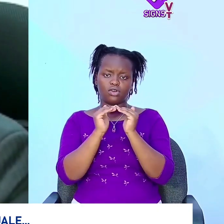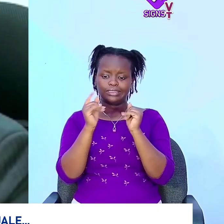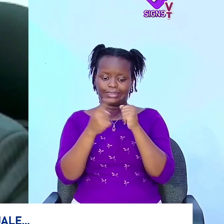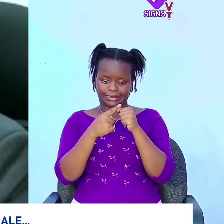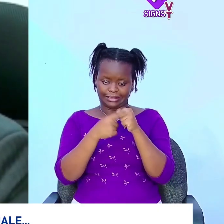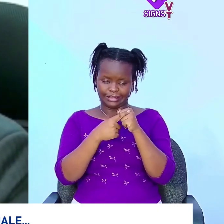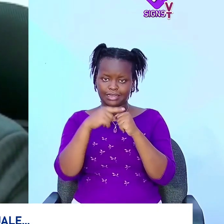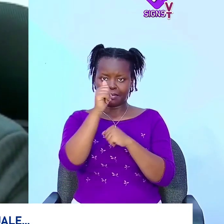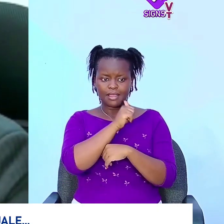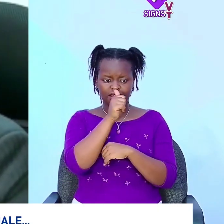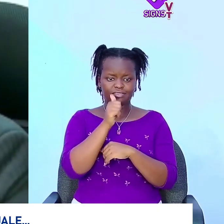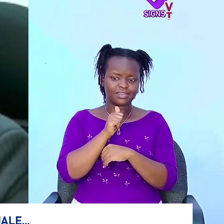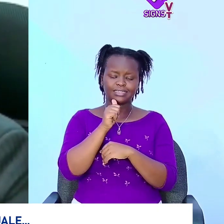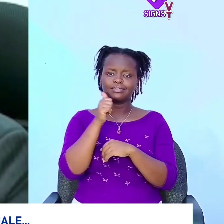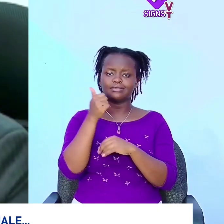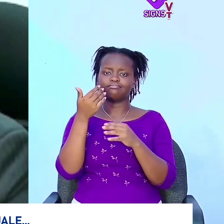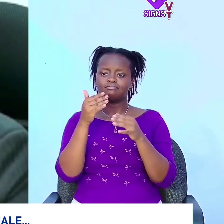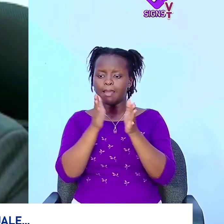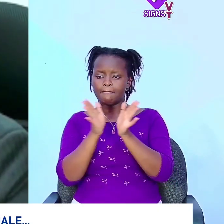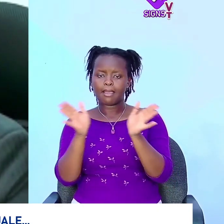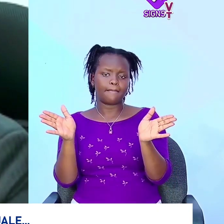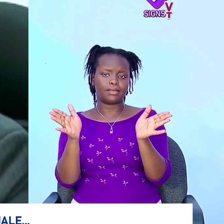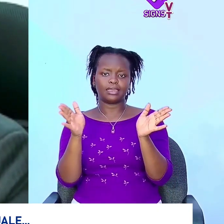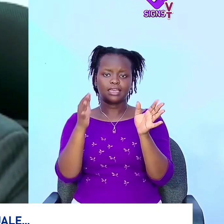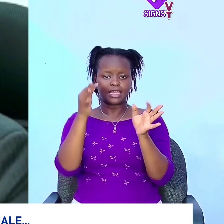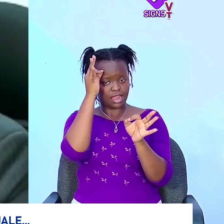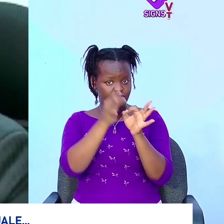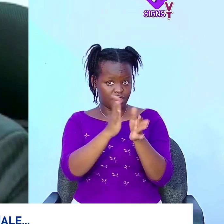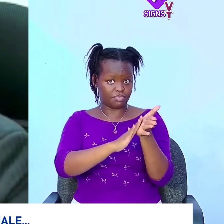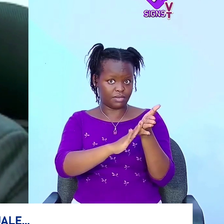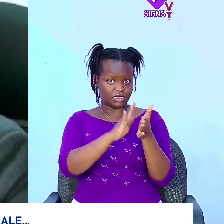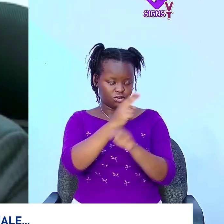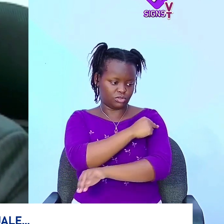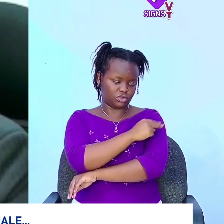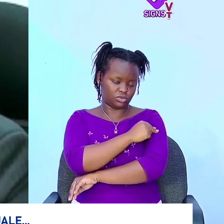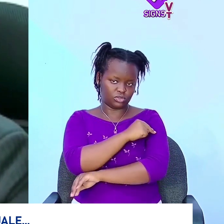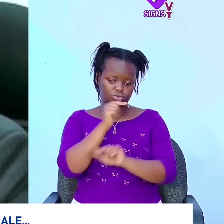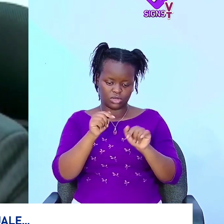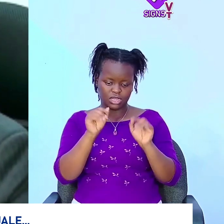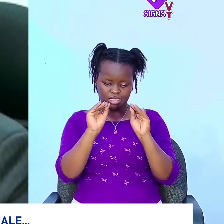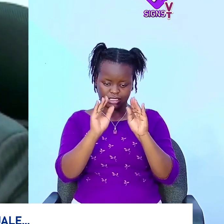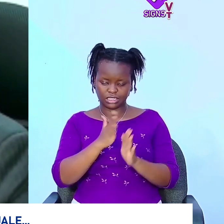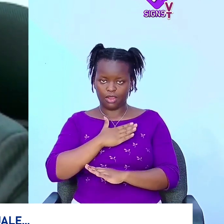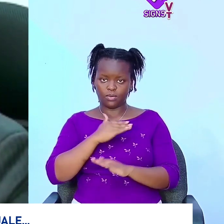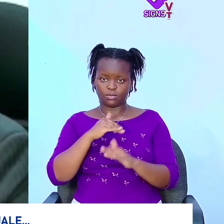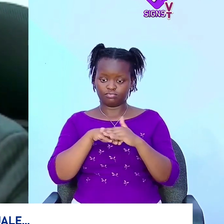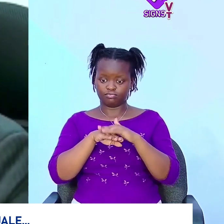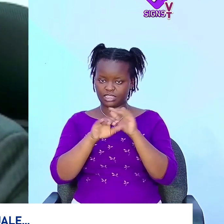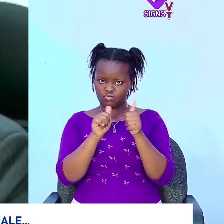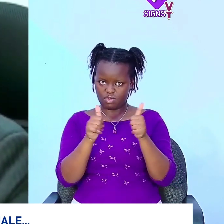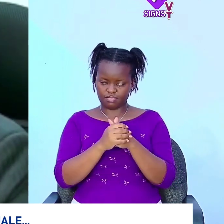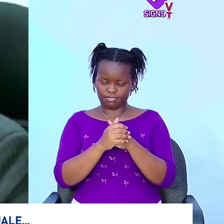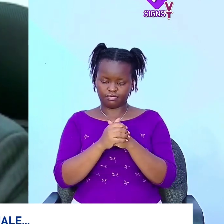and faith-based. Today, our teachers have a better package. For example, their foreign medical is